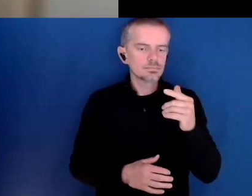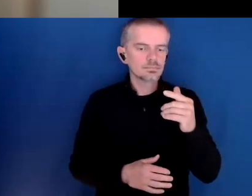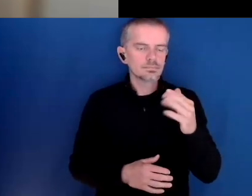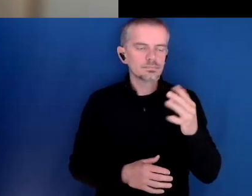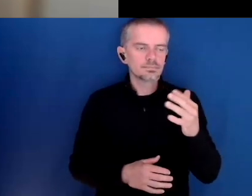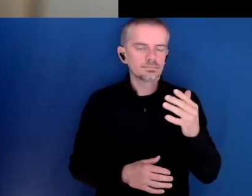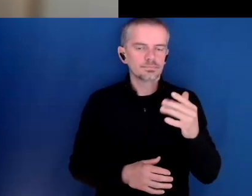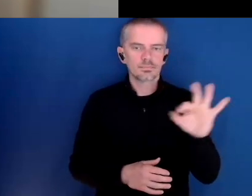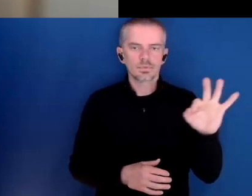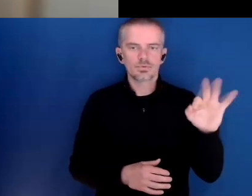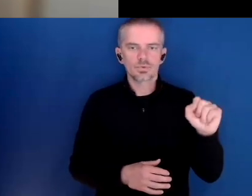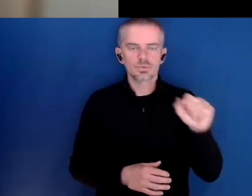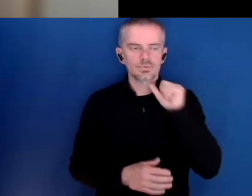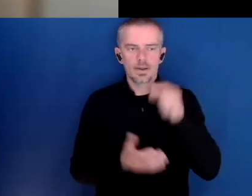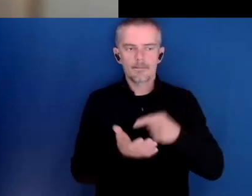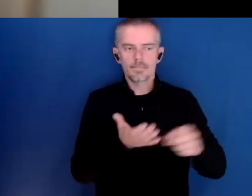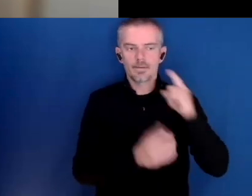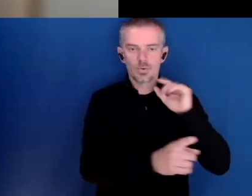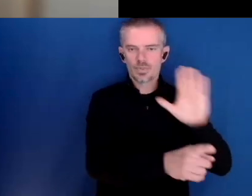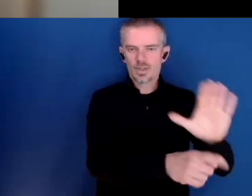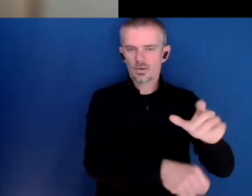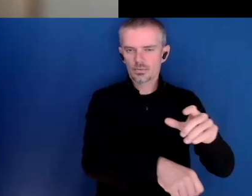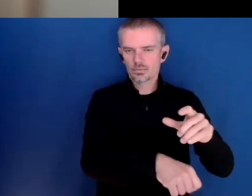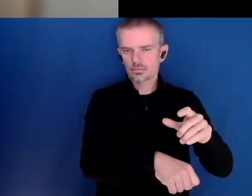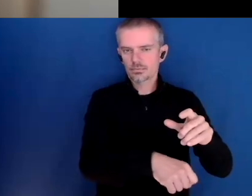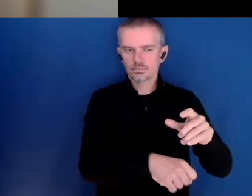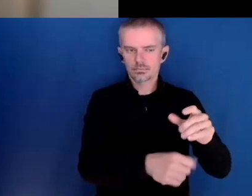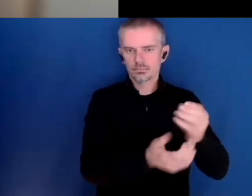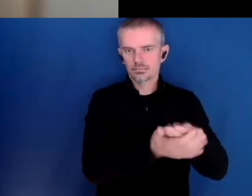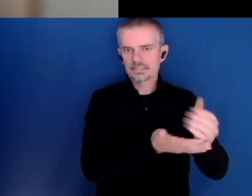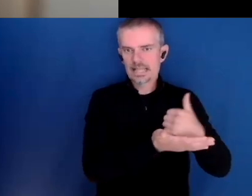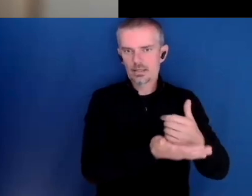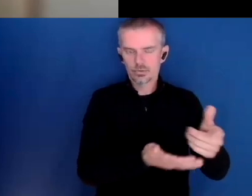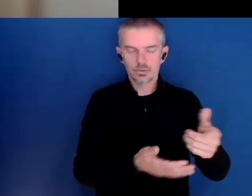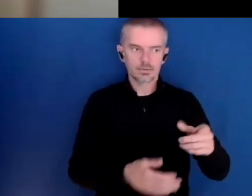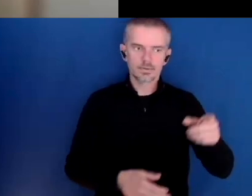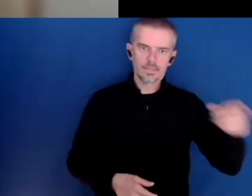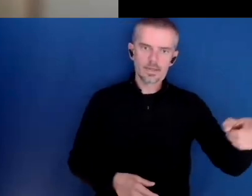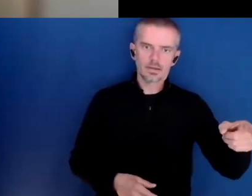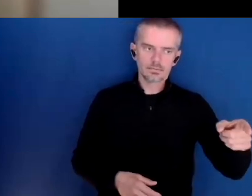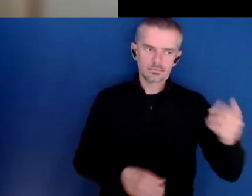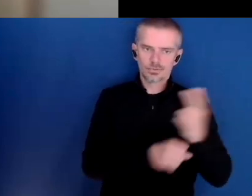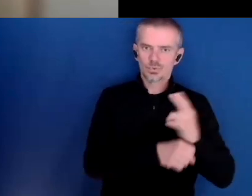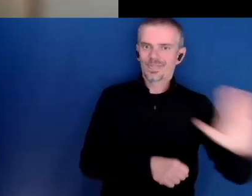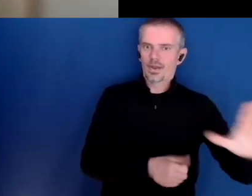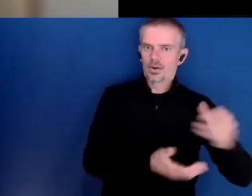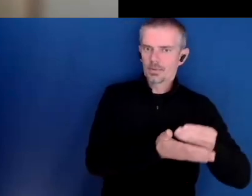that the Forest Service will not reimburse them for their salary to be paid. They're paying it directly from their bank account.